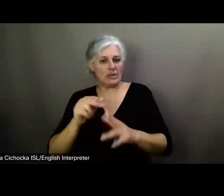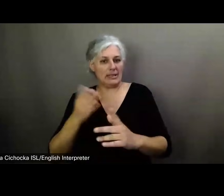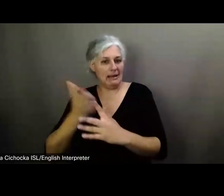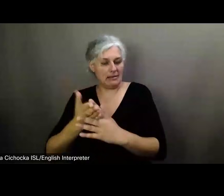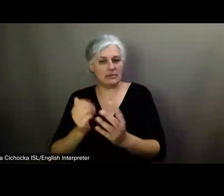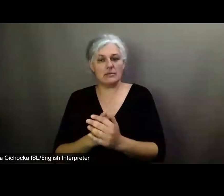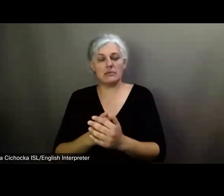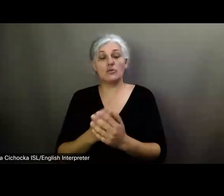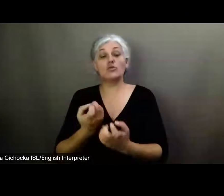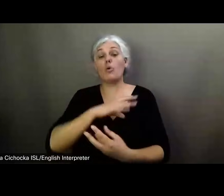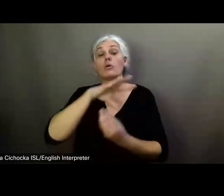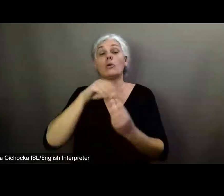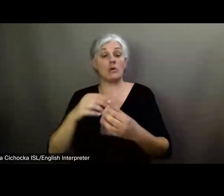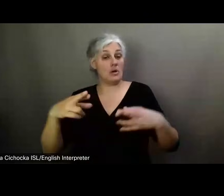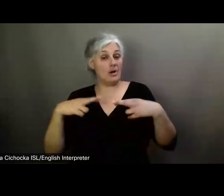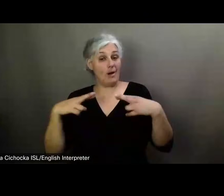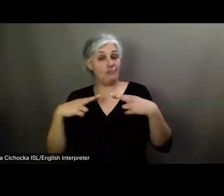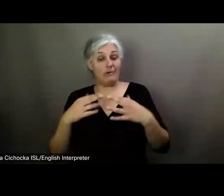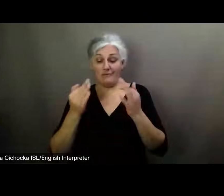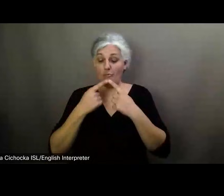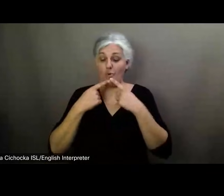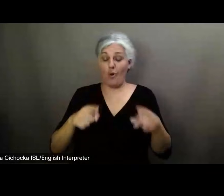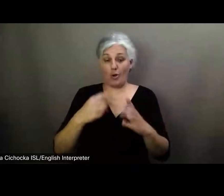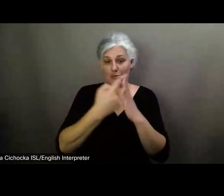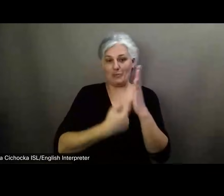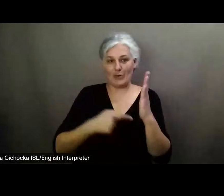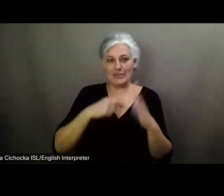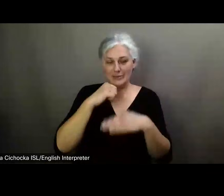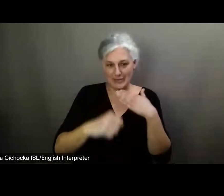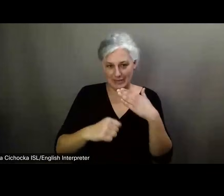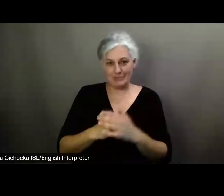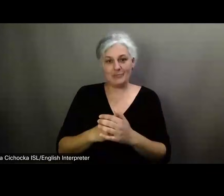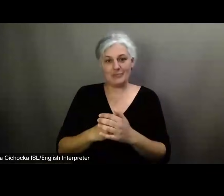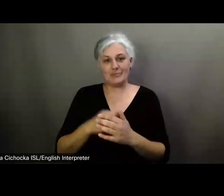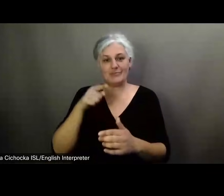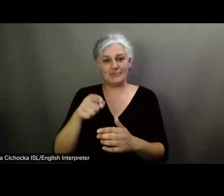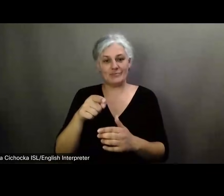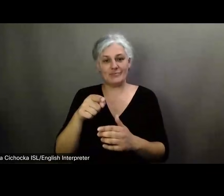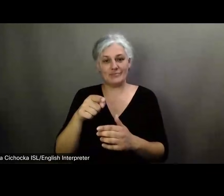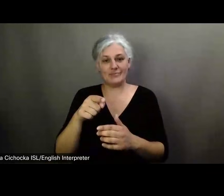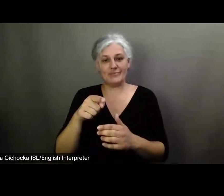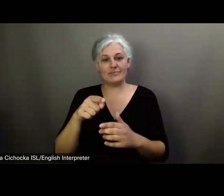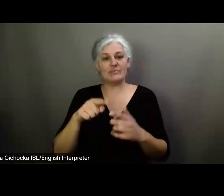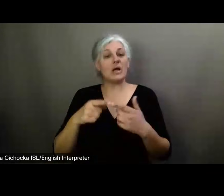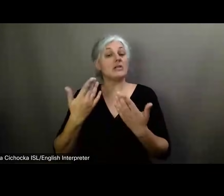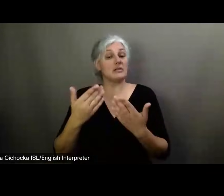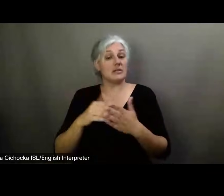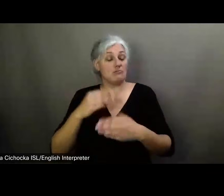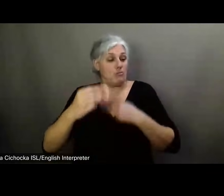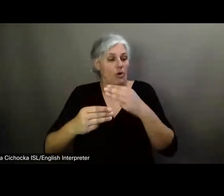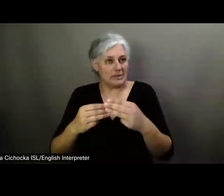conclude, I'm proud to formally launch this policy today. Let's not call it a tool or process, but a way